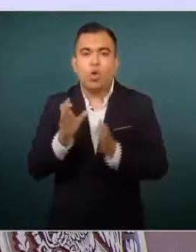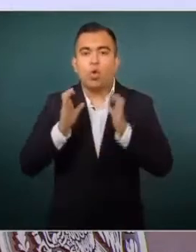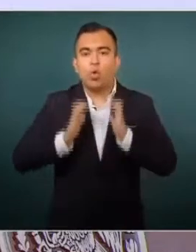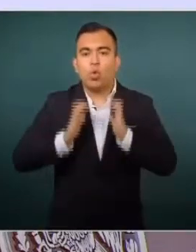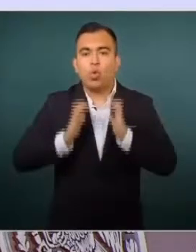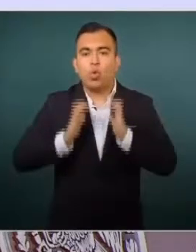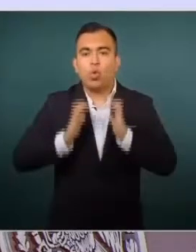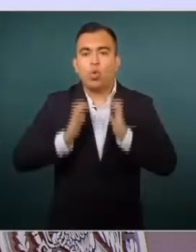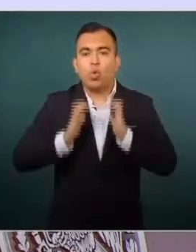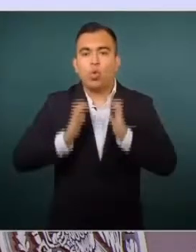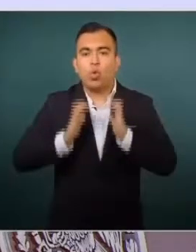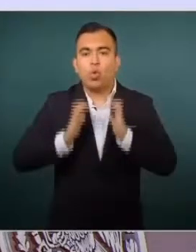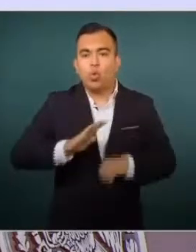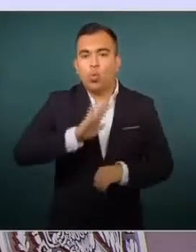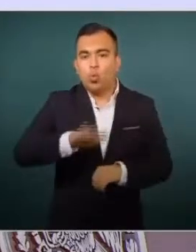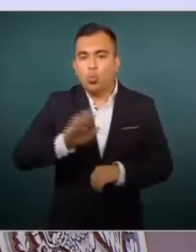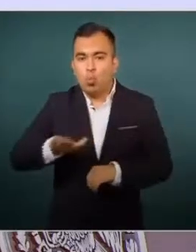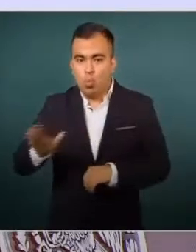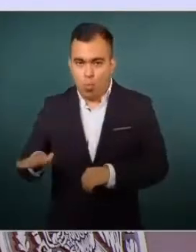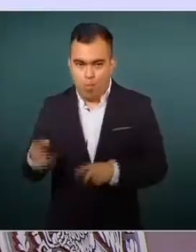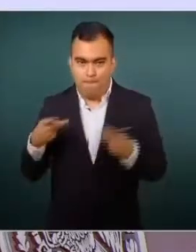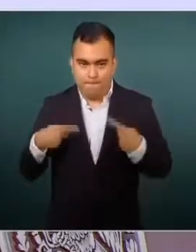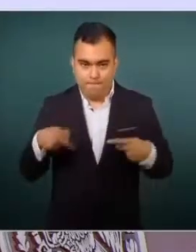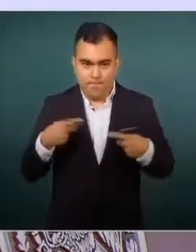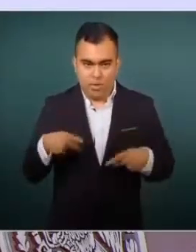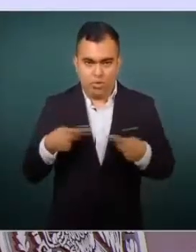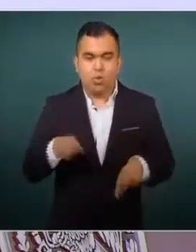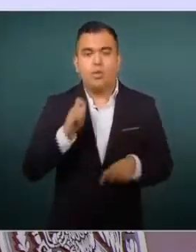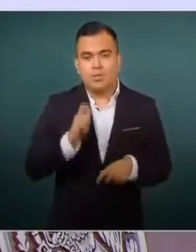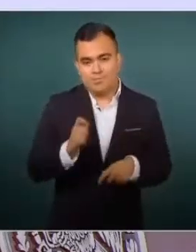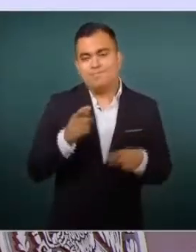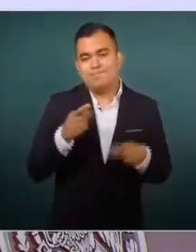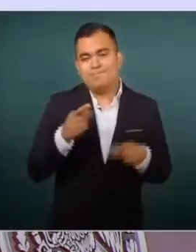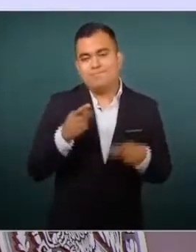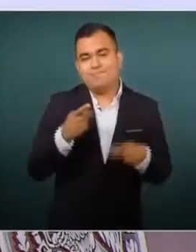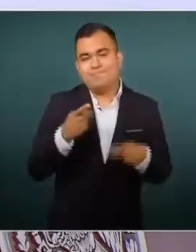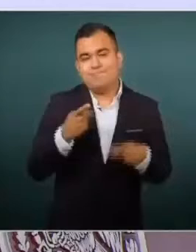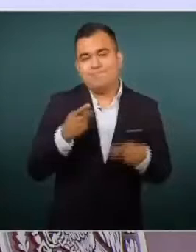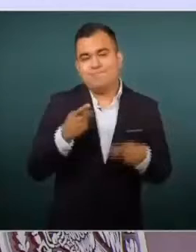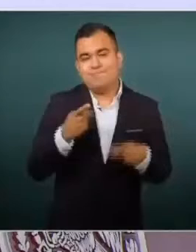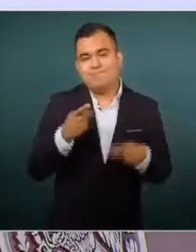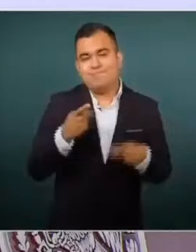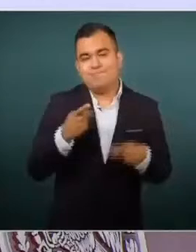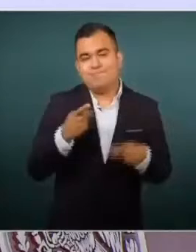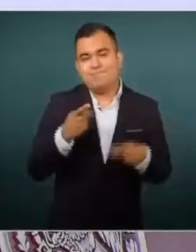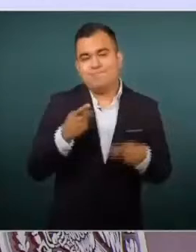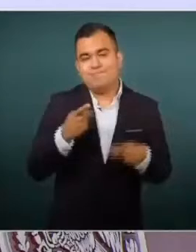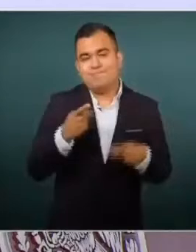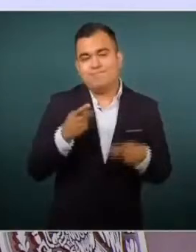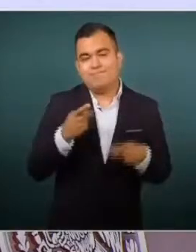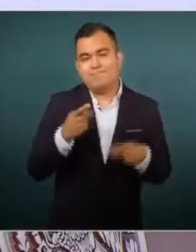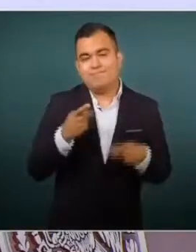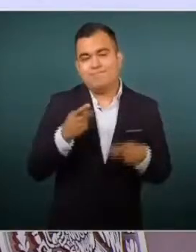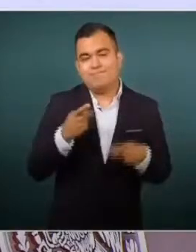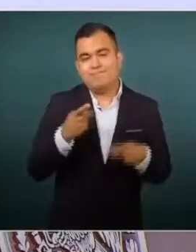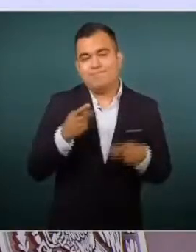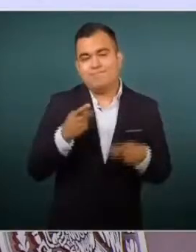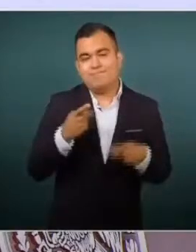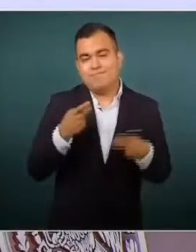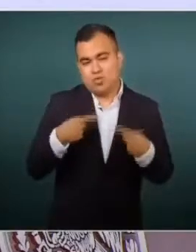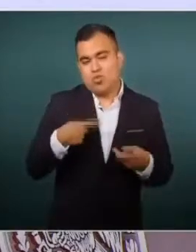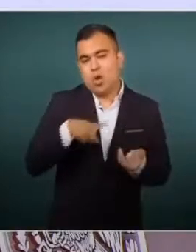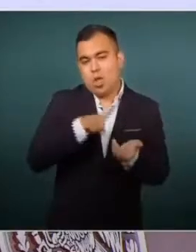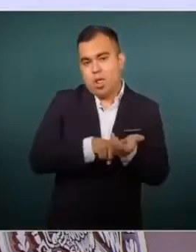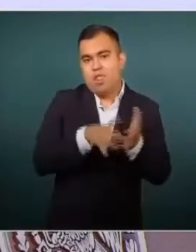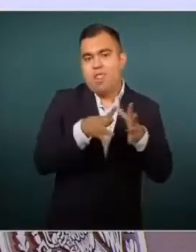Cuerpos. Bodies. De desaparecidos. Of disappeared people or people that have